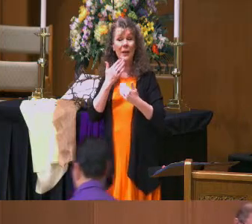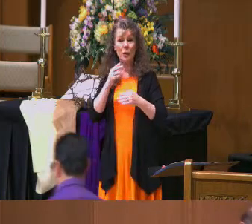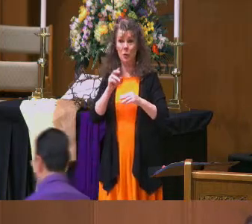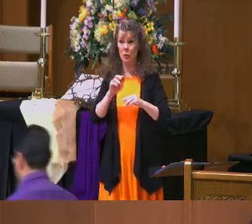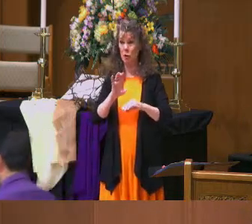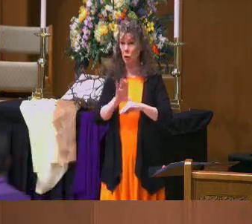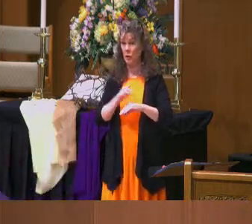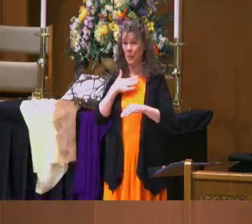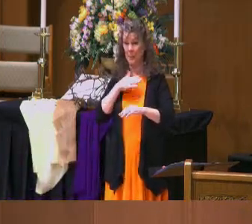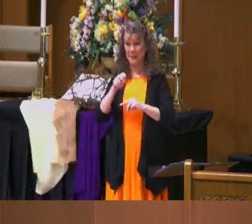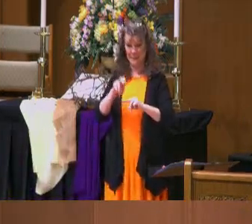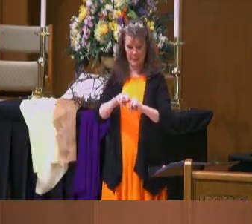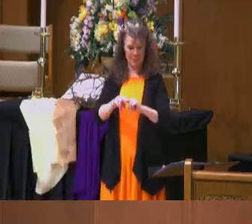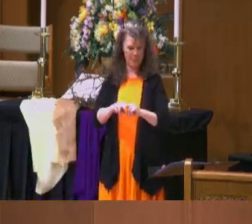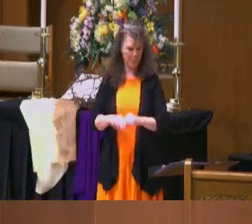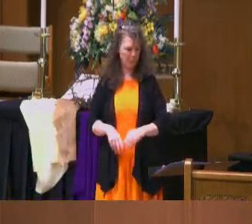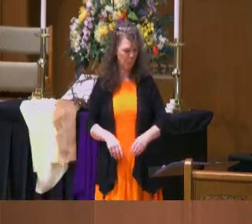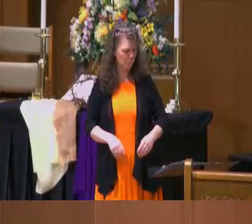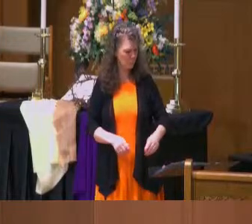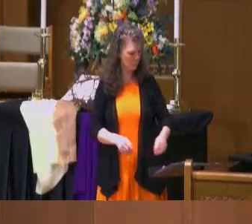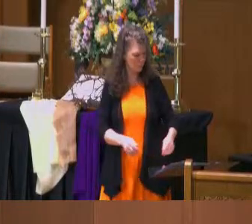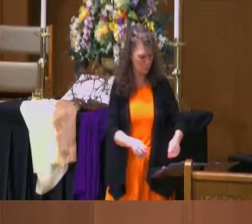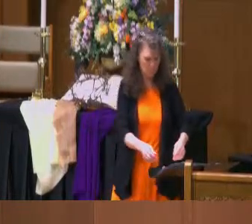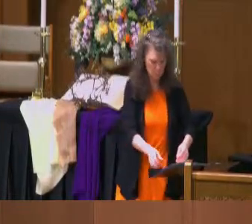Church, please be seated.